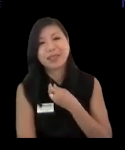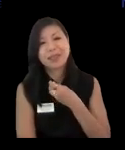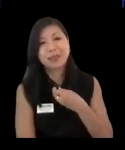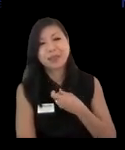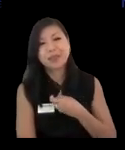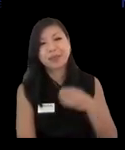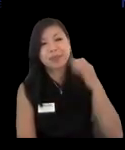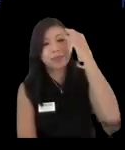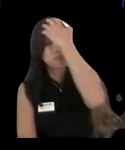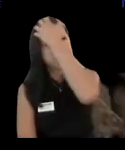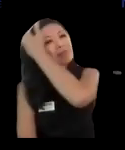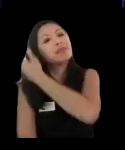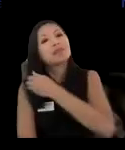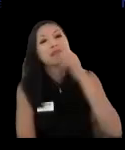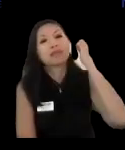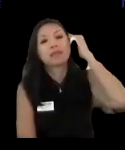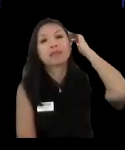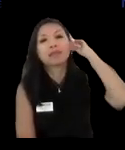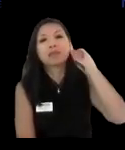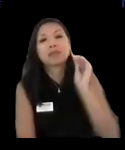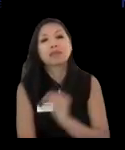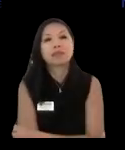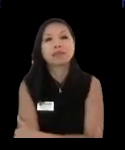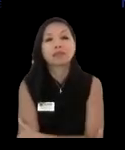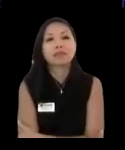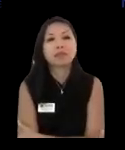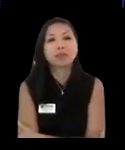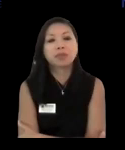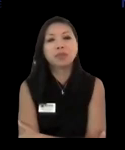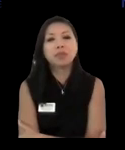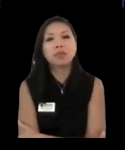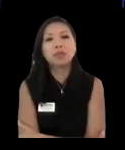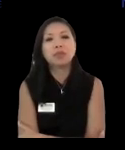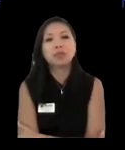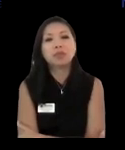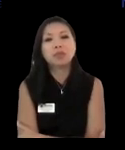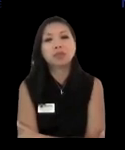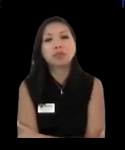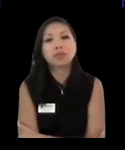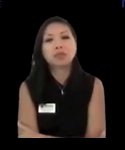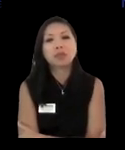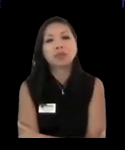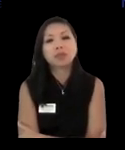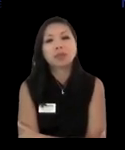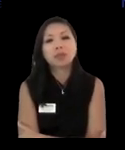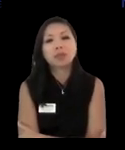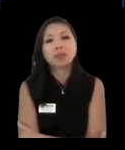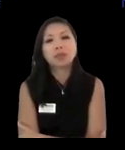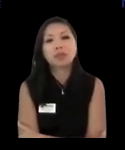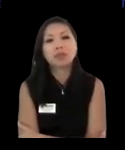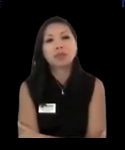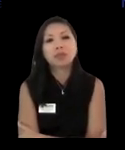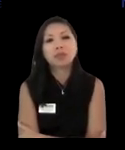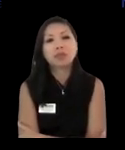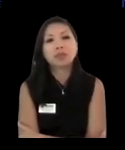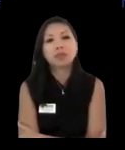celebrating ourselves and telling a narrative about what we're doing and really explaining to the community what our mission is and being clear about our values, principles, ways